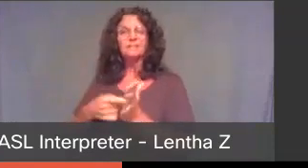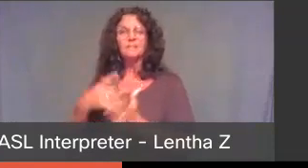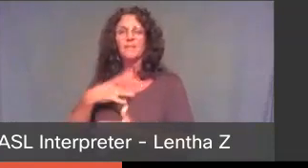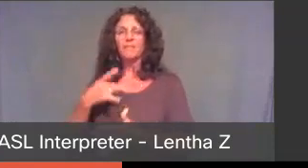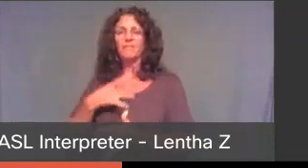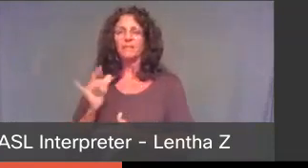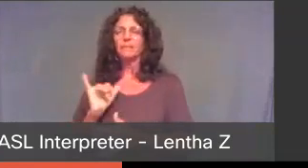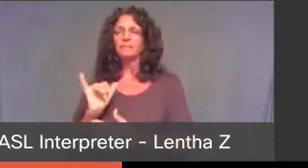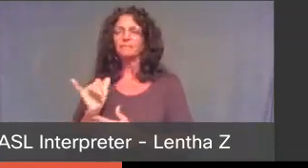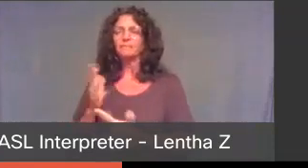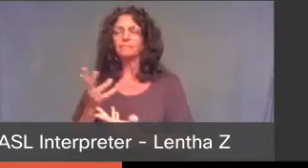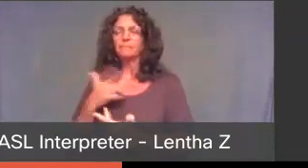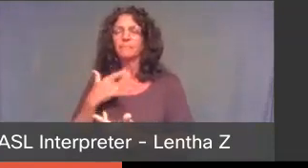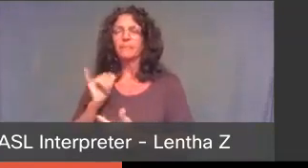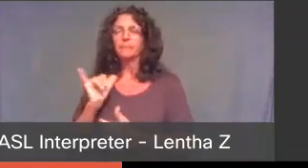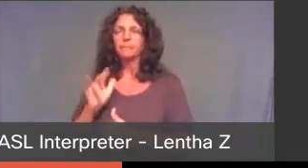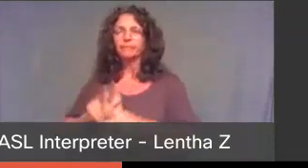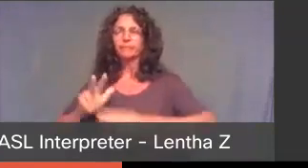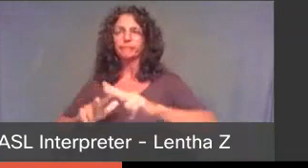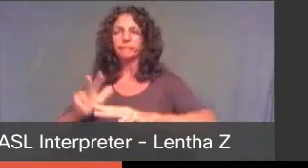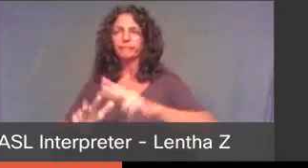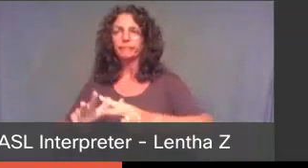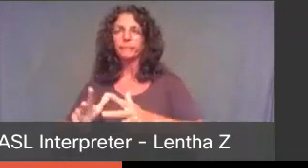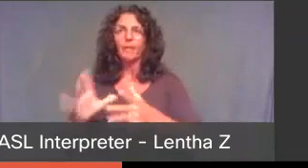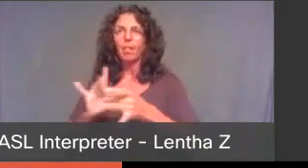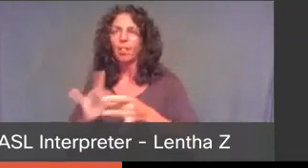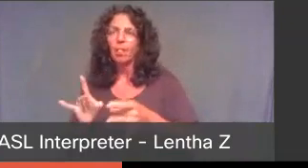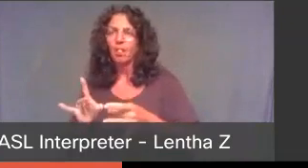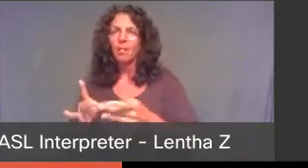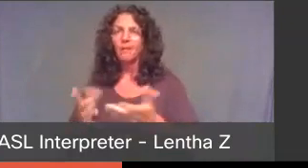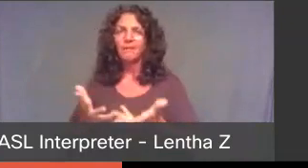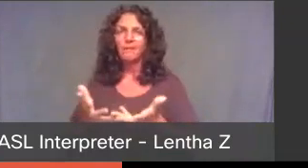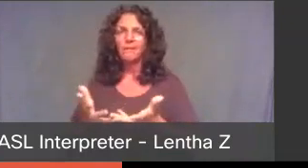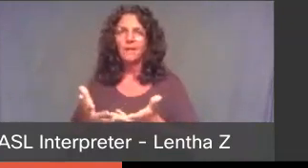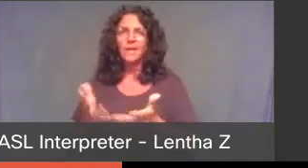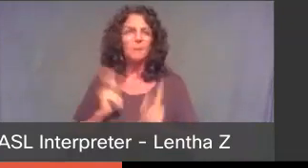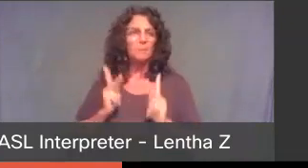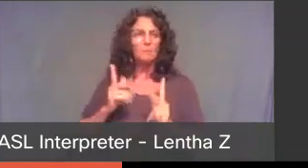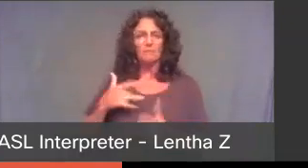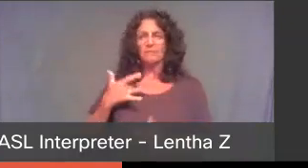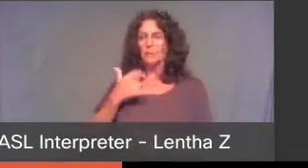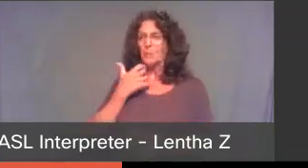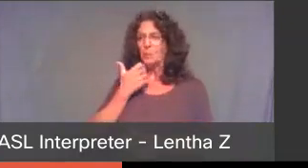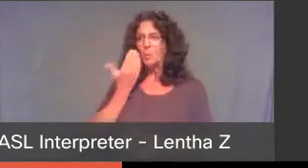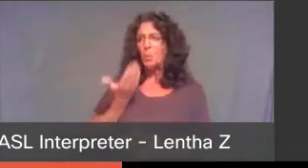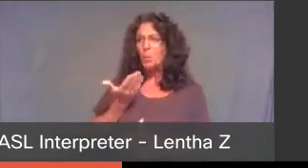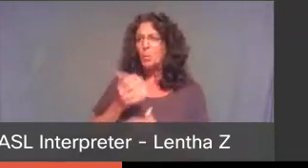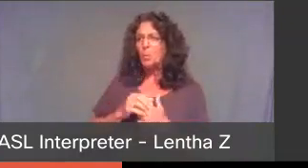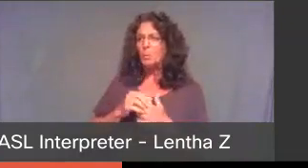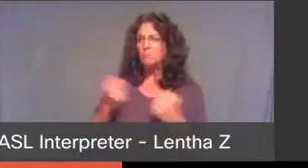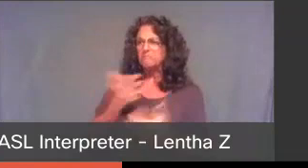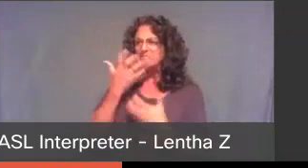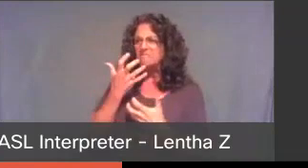way sometimes. And so we talk about privilege and people walk away feeling uncomfortable or ashamed or angry. But